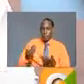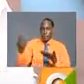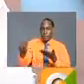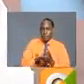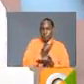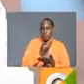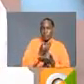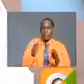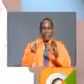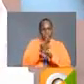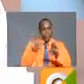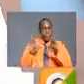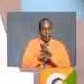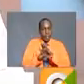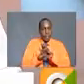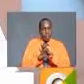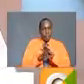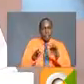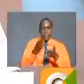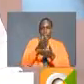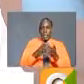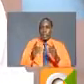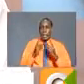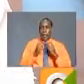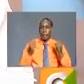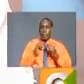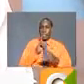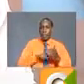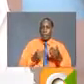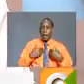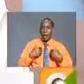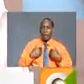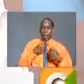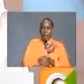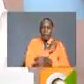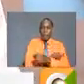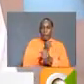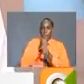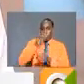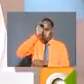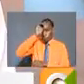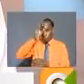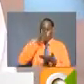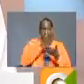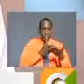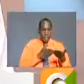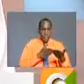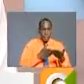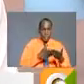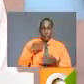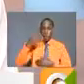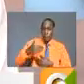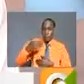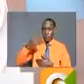like locusts. Some of these preachers claim to have powers to perform miracles, some of them at a